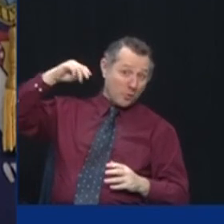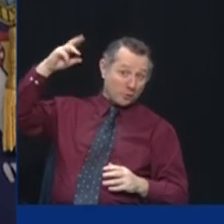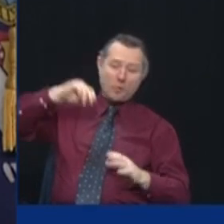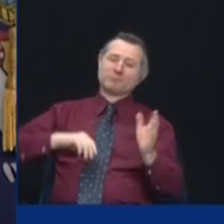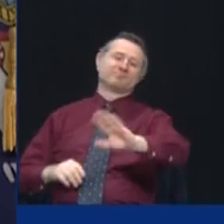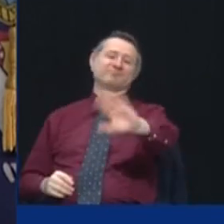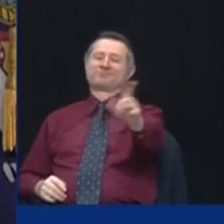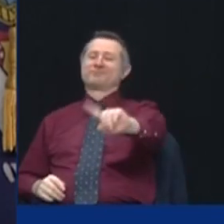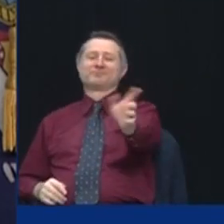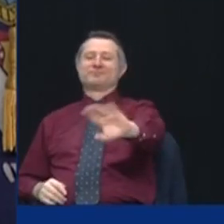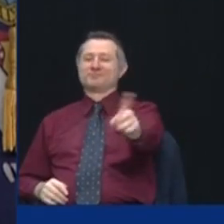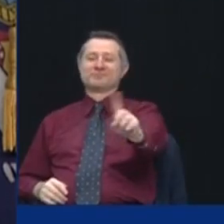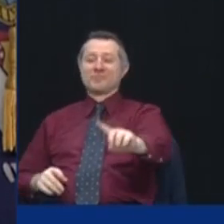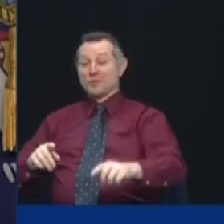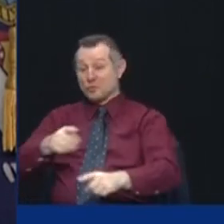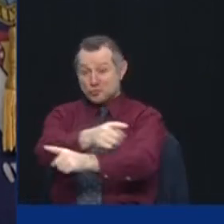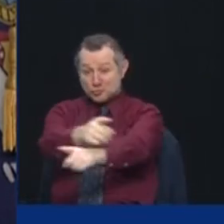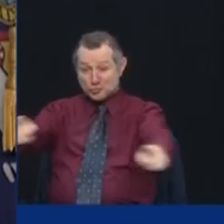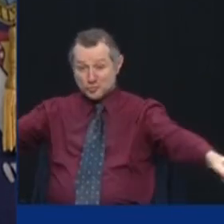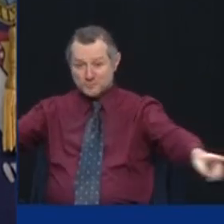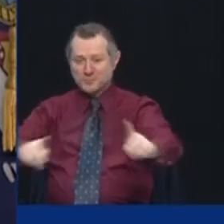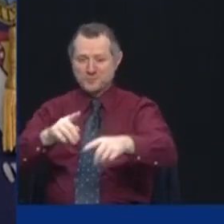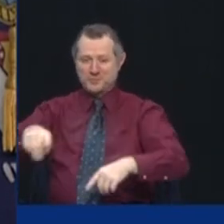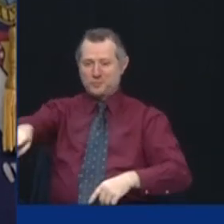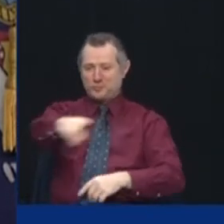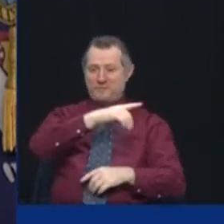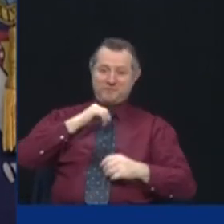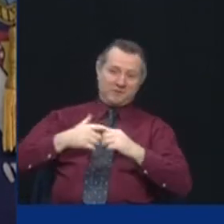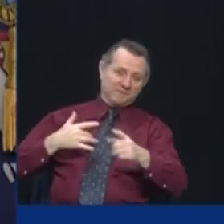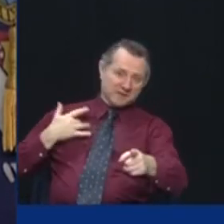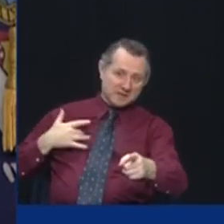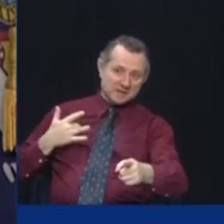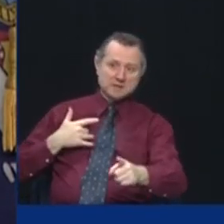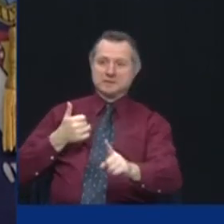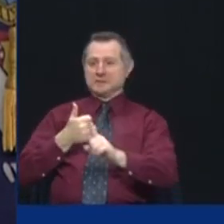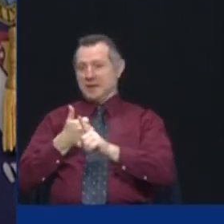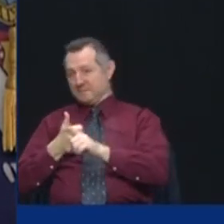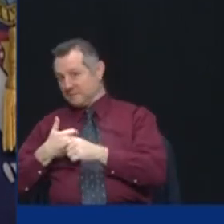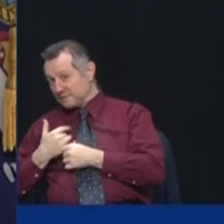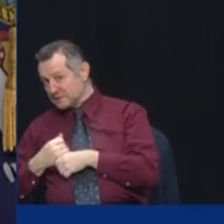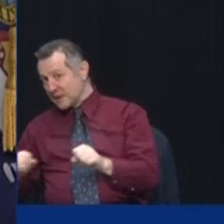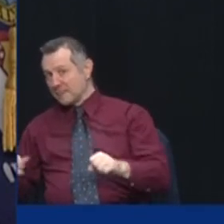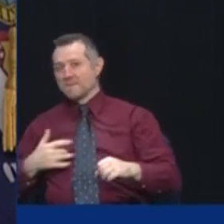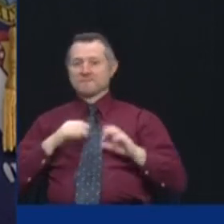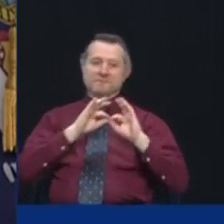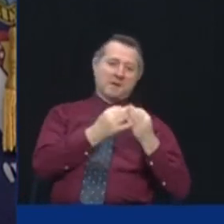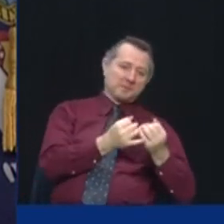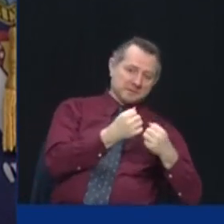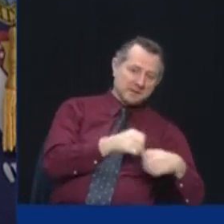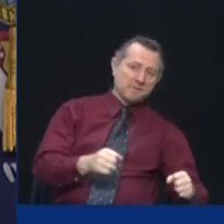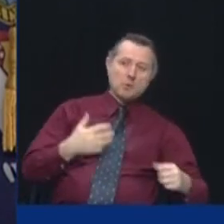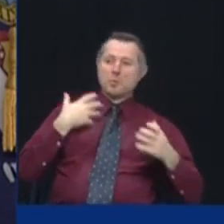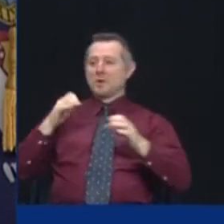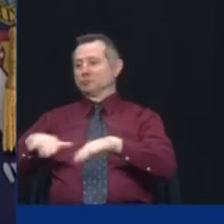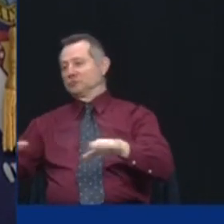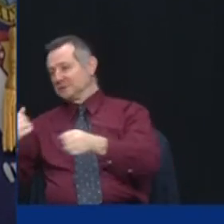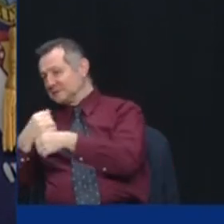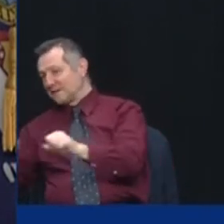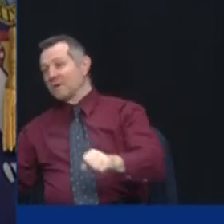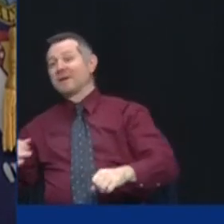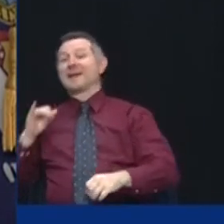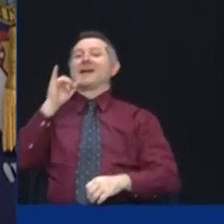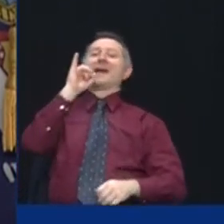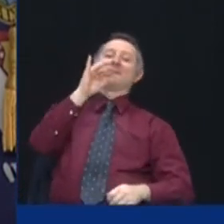and what you feel. And you want to be safe, and you want your family to be safe, and you want your children to be safe. So if they